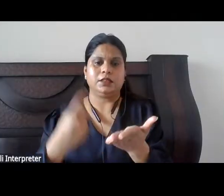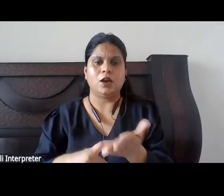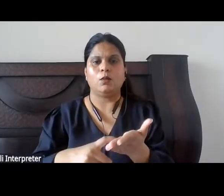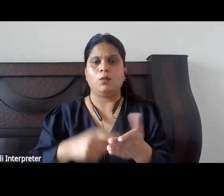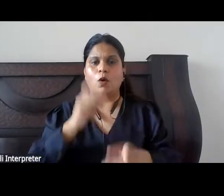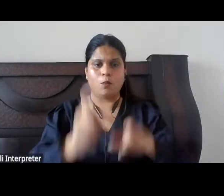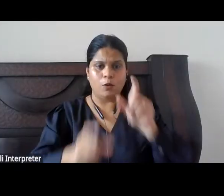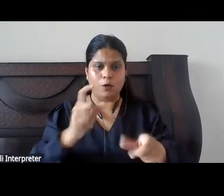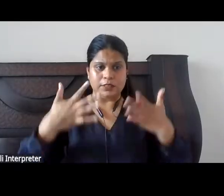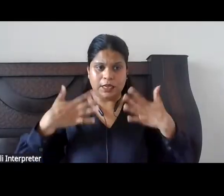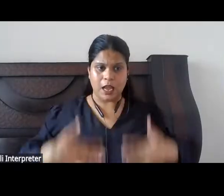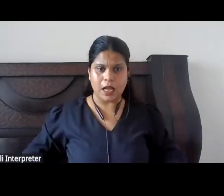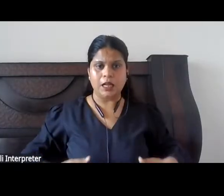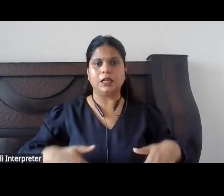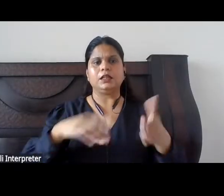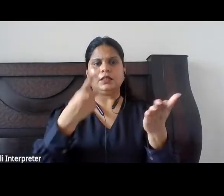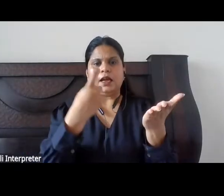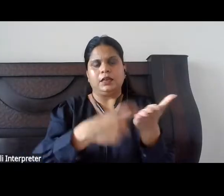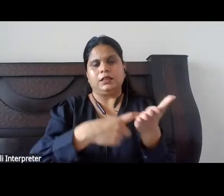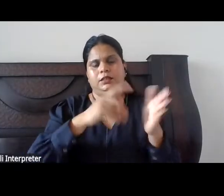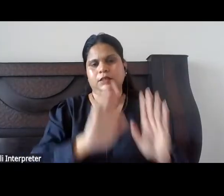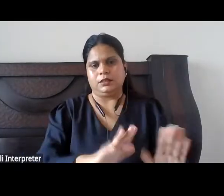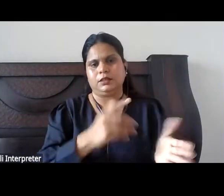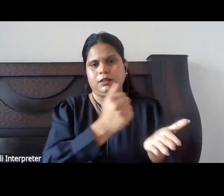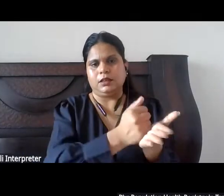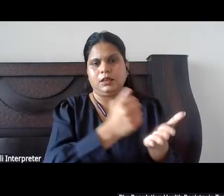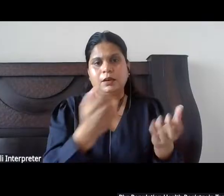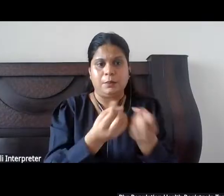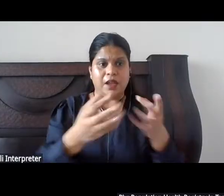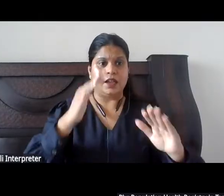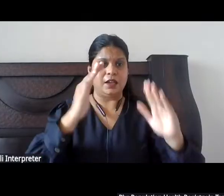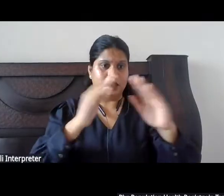Nadu, where they went to different households.